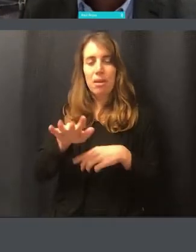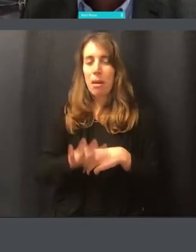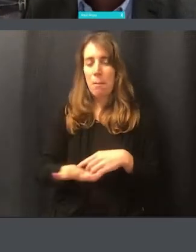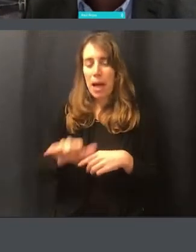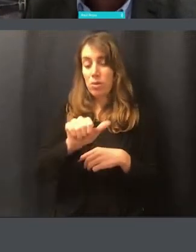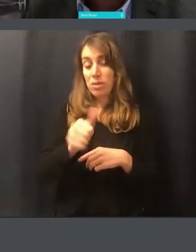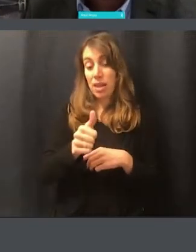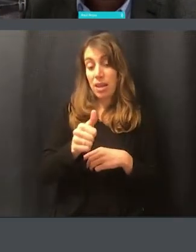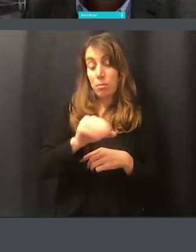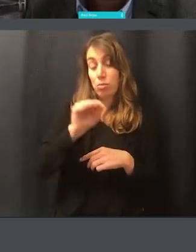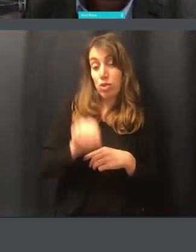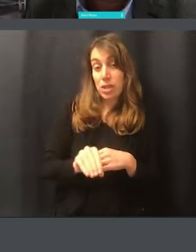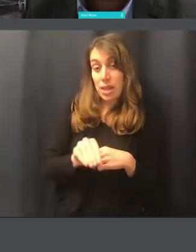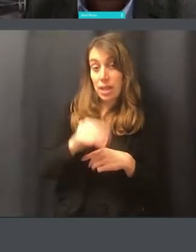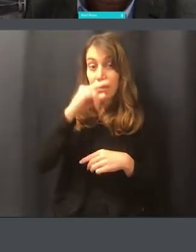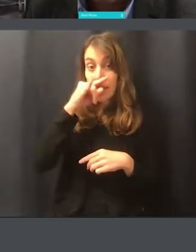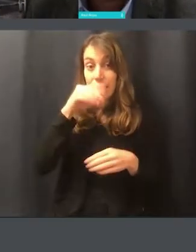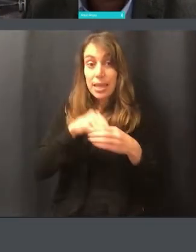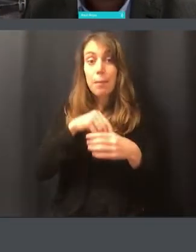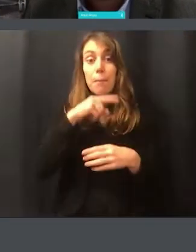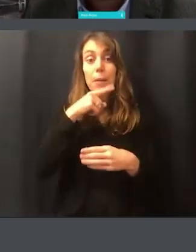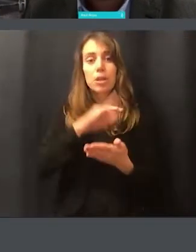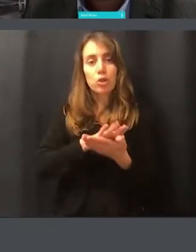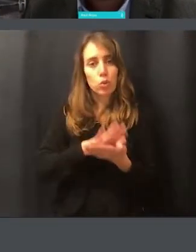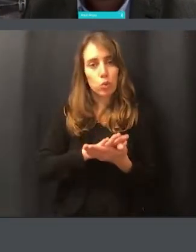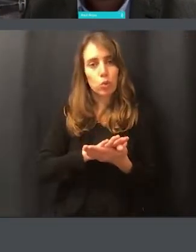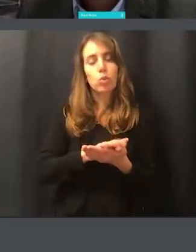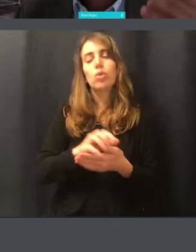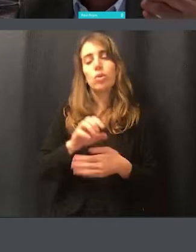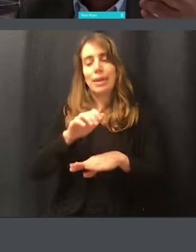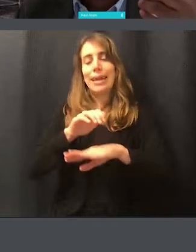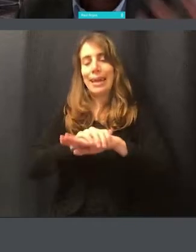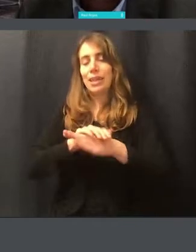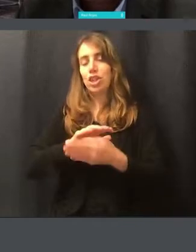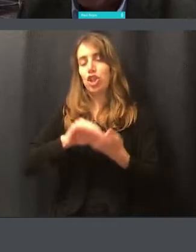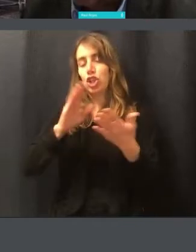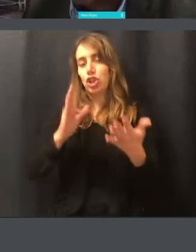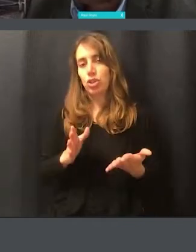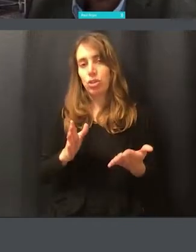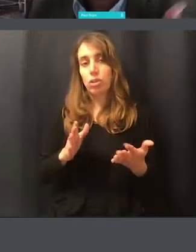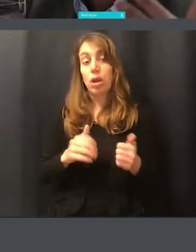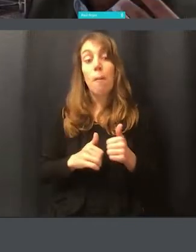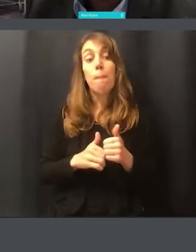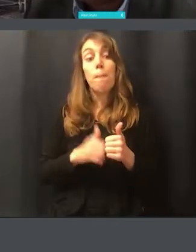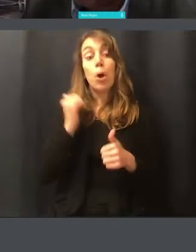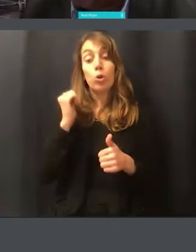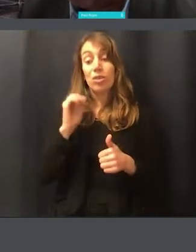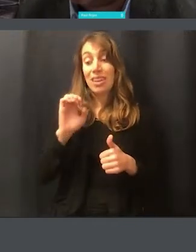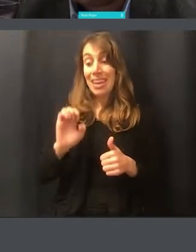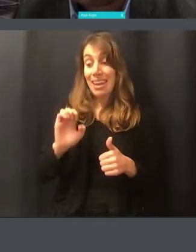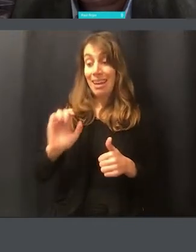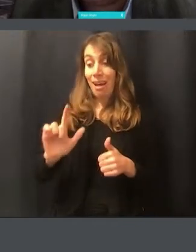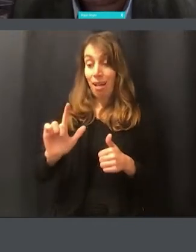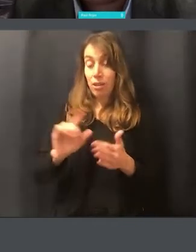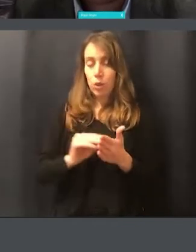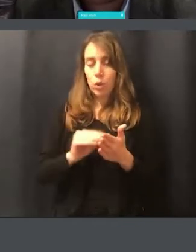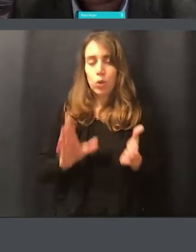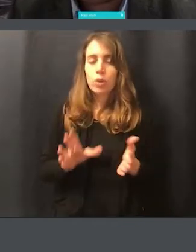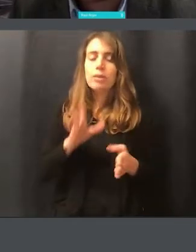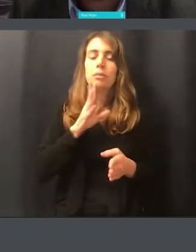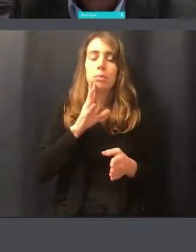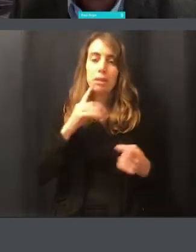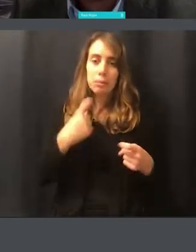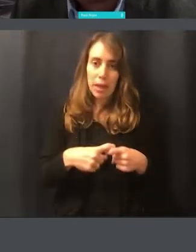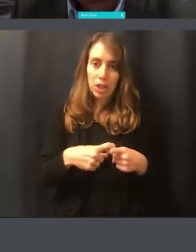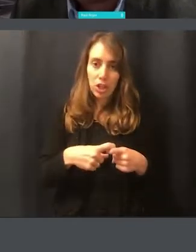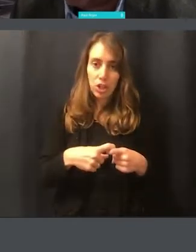schools are ELs. The majority of ELs in the United States happen to speak Spanish, and they happen to be Hispanic, right? We have ELs who